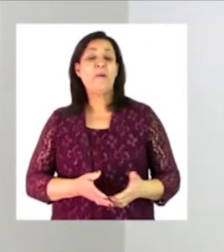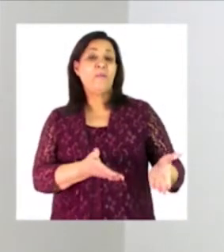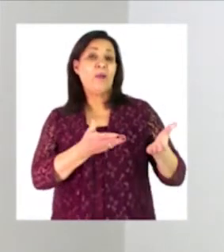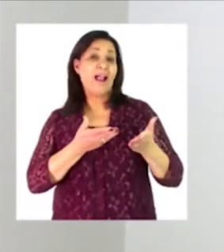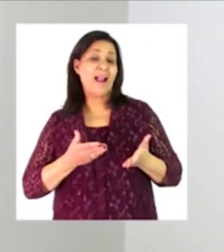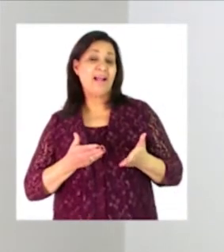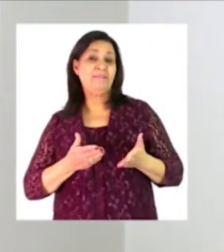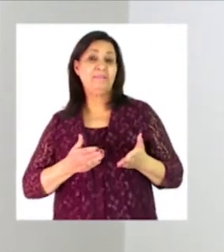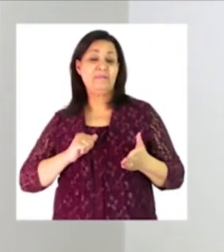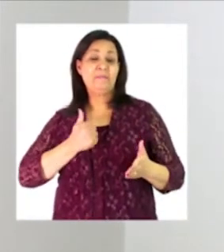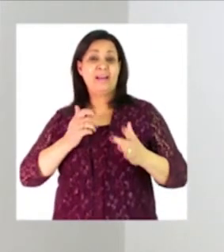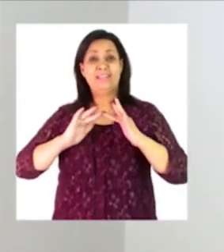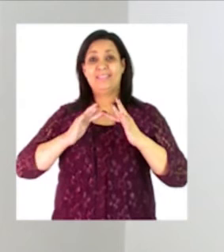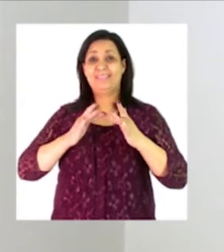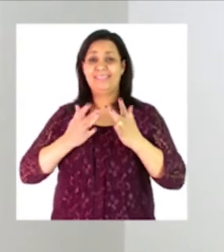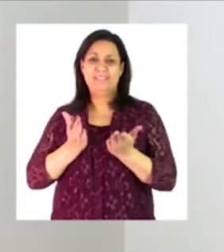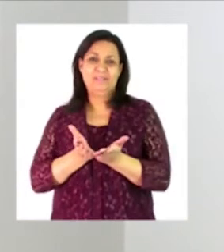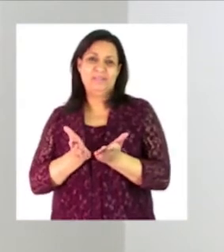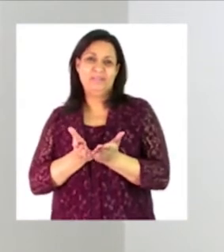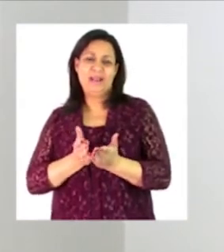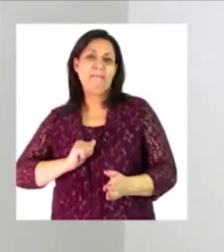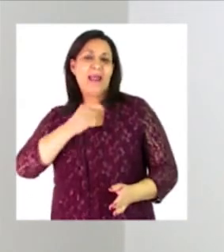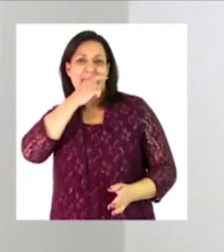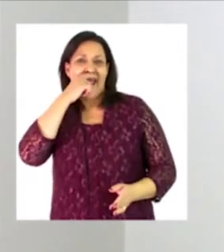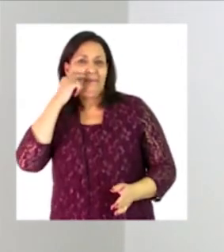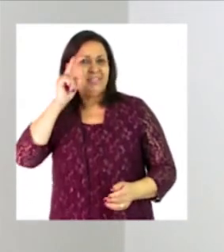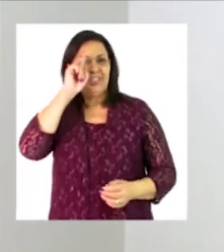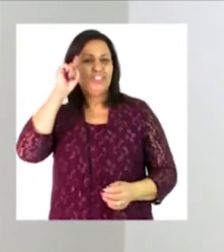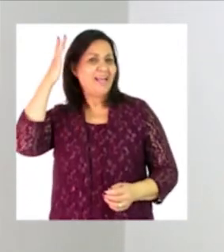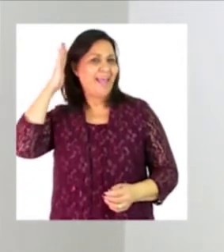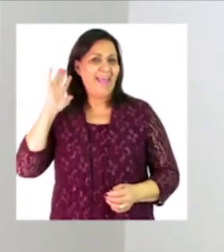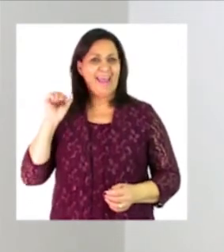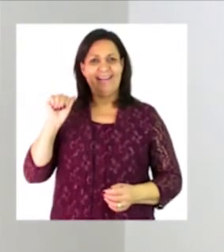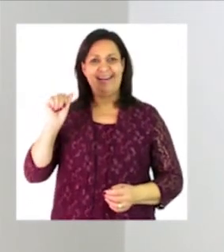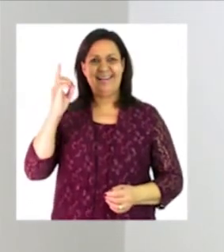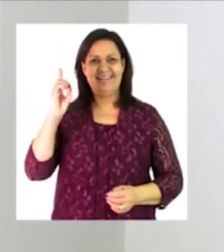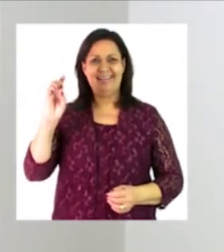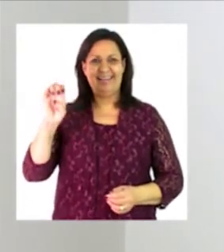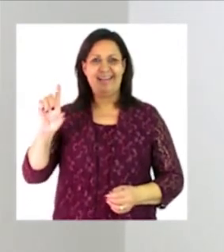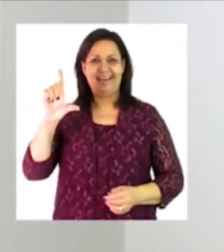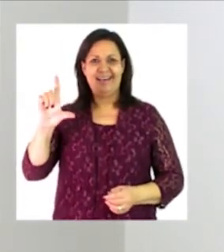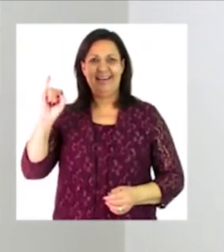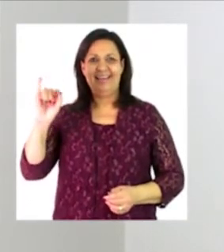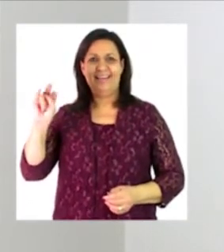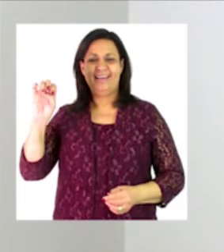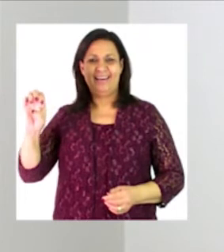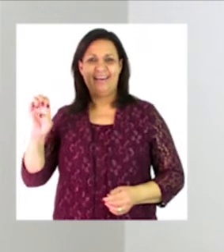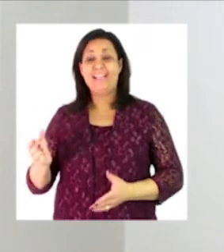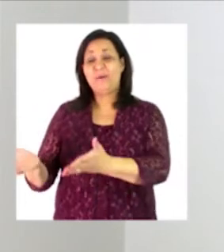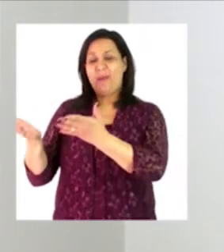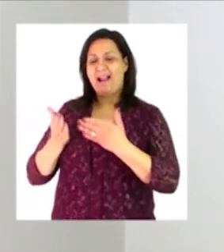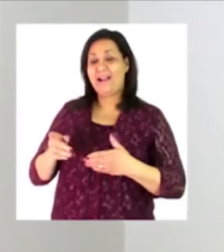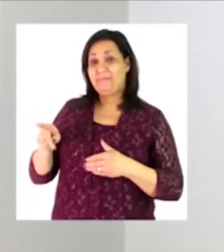Welcome to My Zone Online School. My name is Teacher Nitai, and now let's welcome